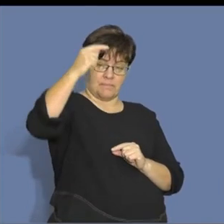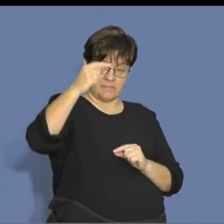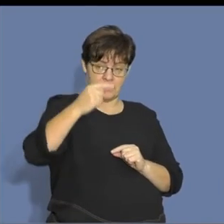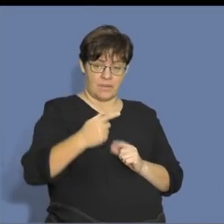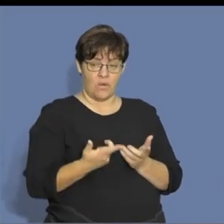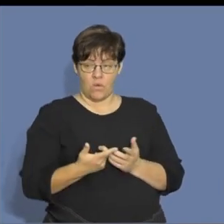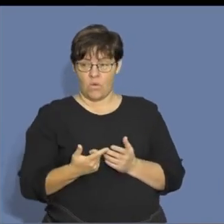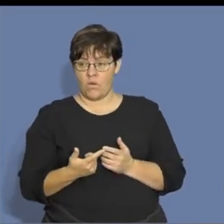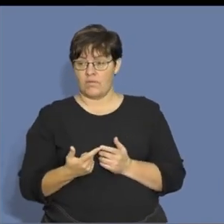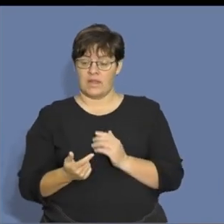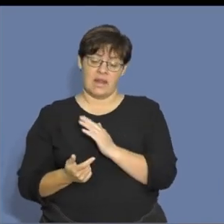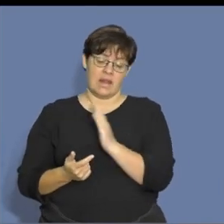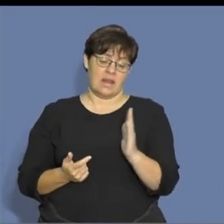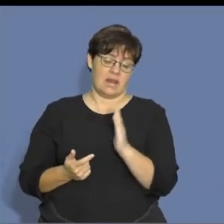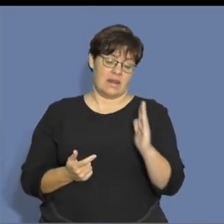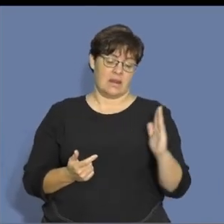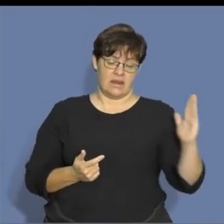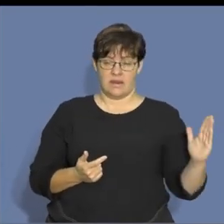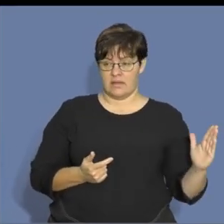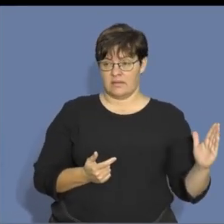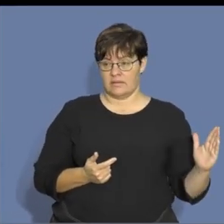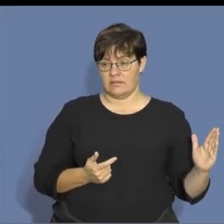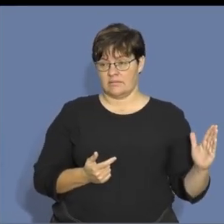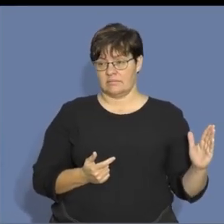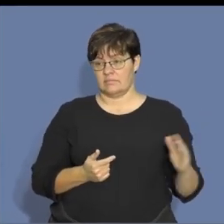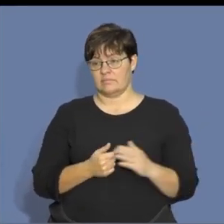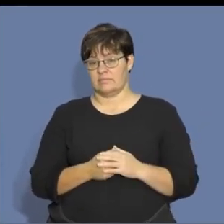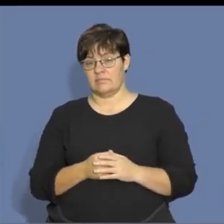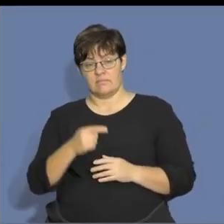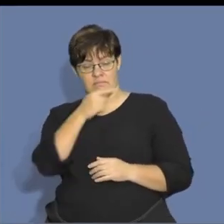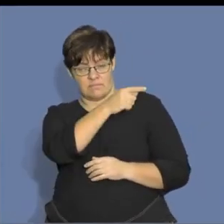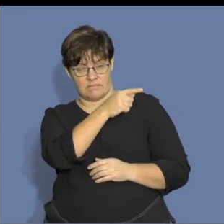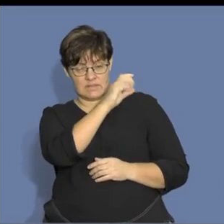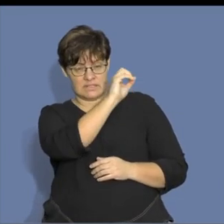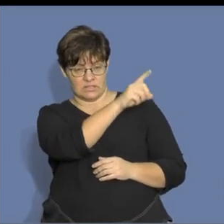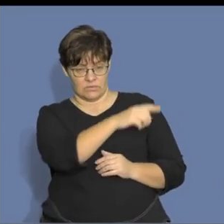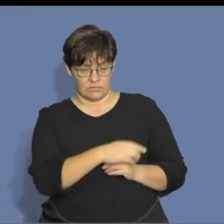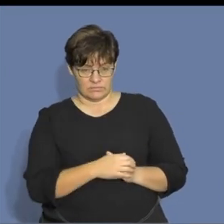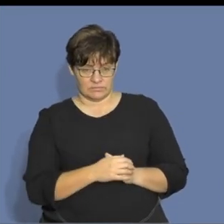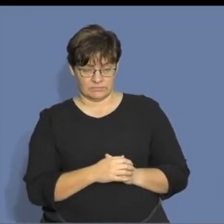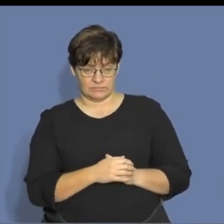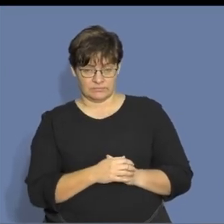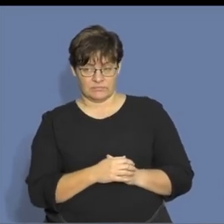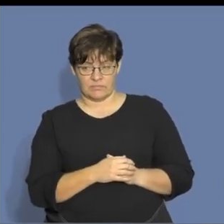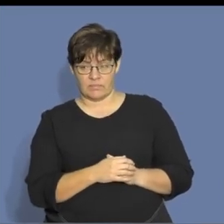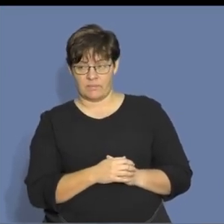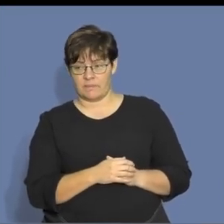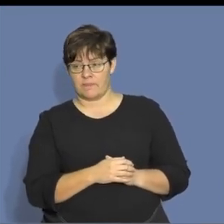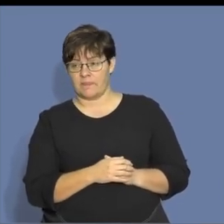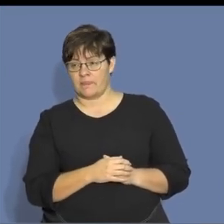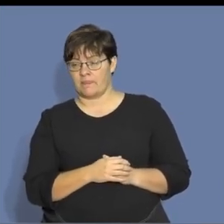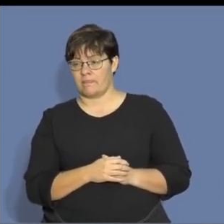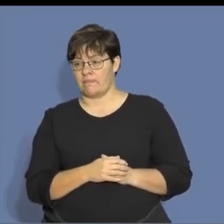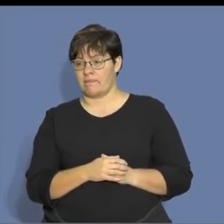to the left from the center is going to be there at x equals 0.